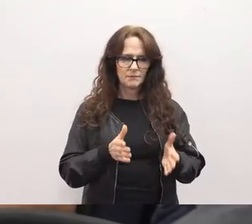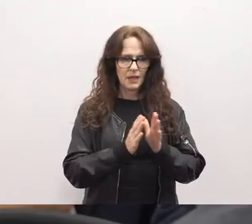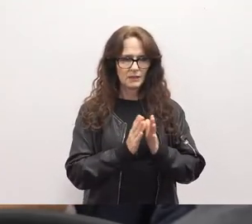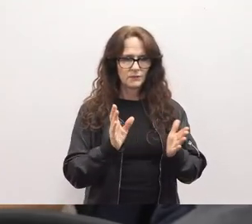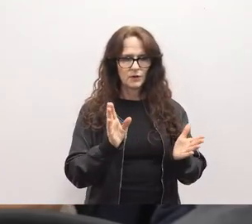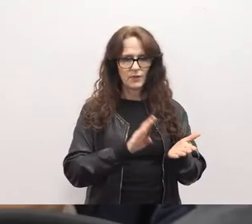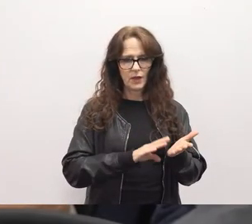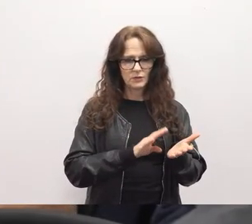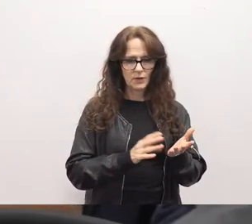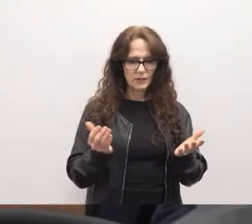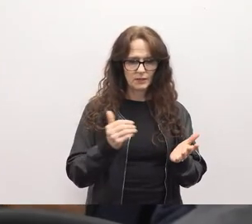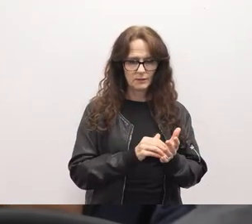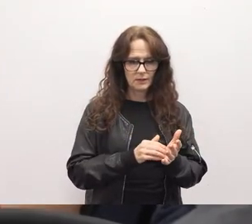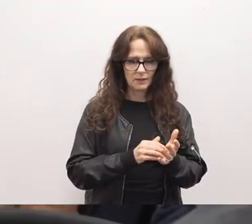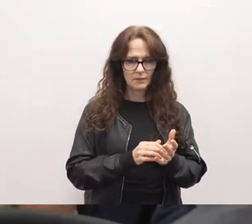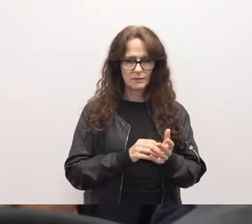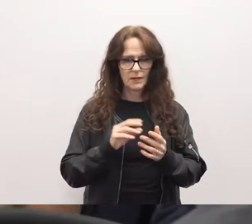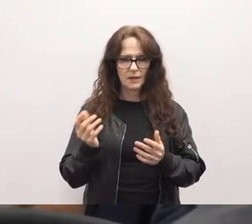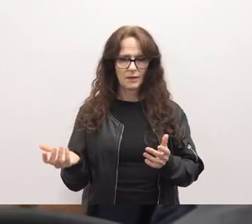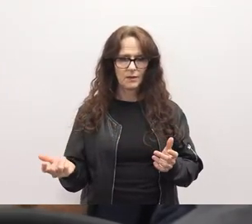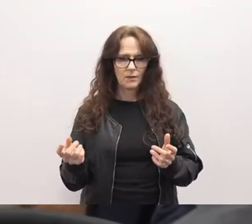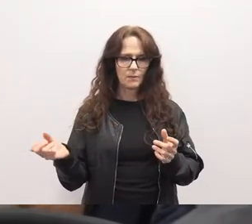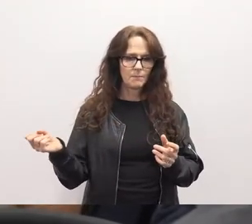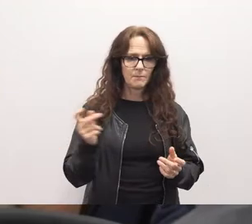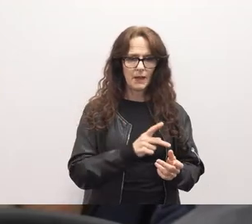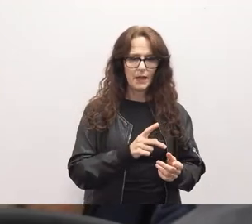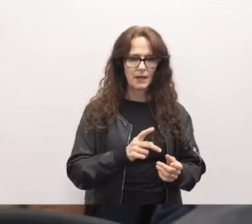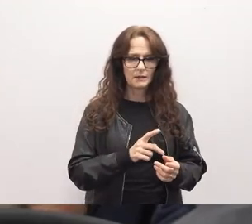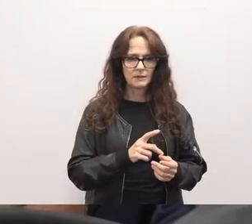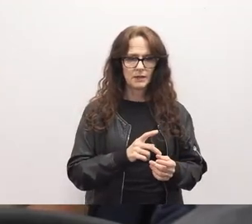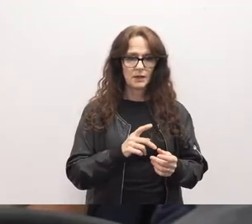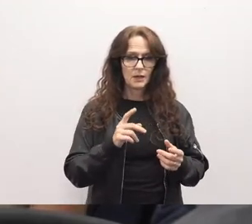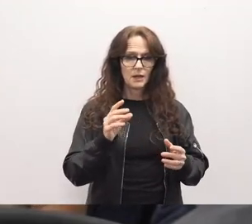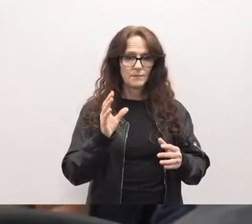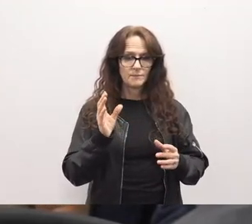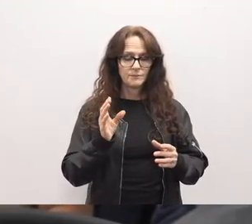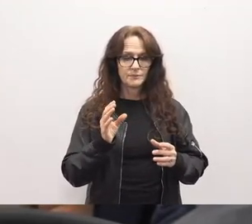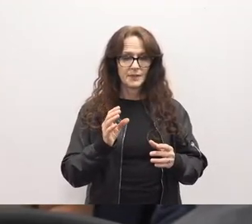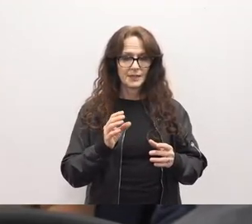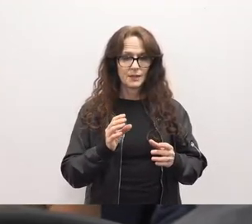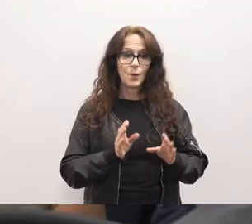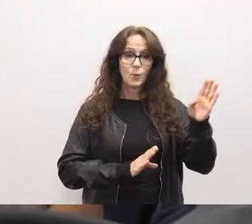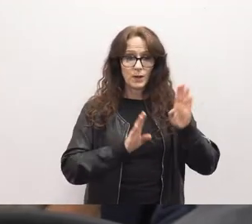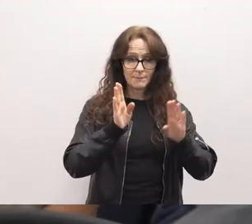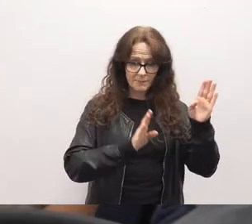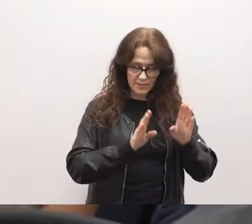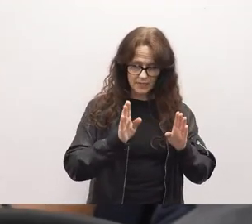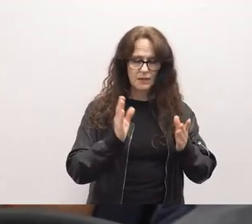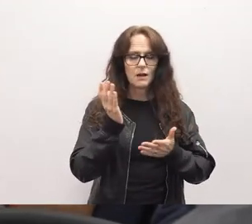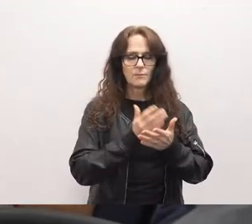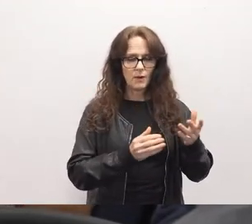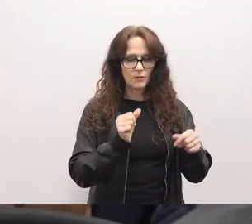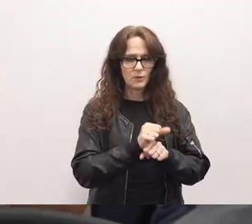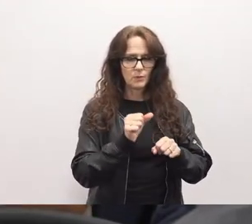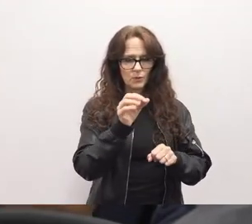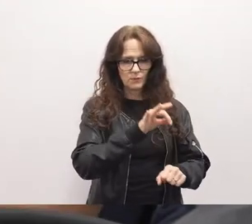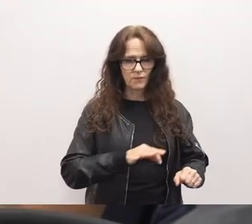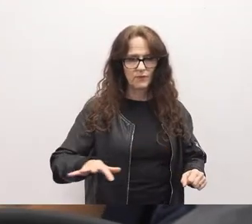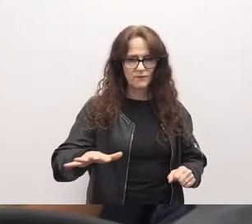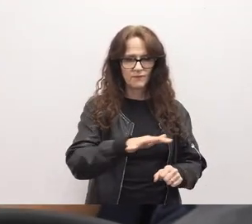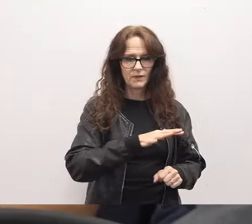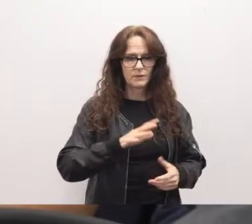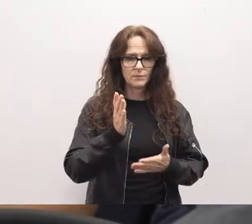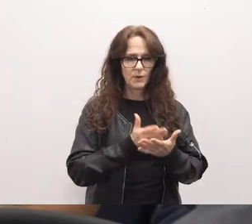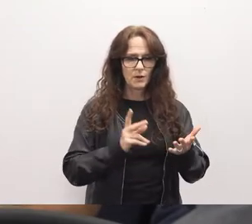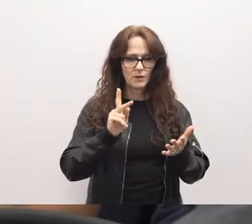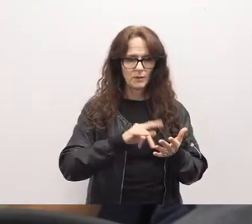Now we're basically coming back another time because we've now re-upped and bid our portion of the work for the field portion of the